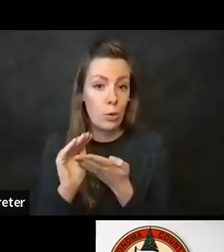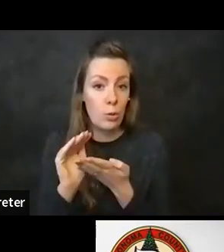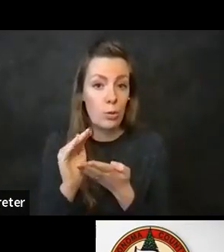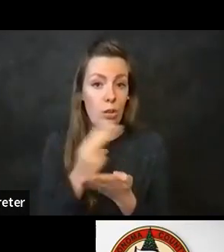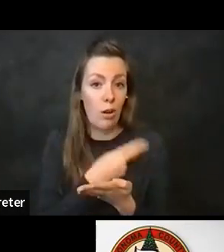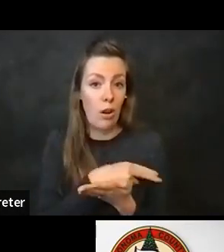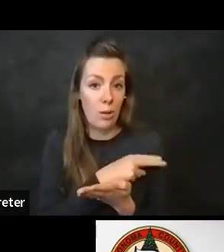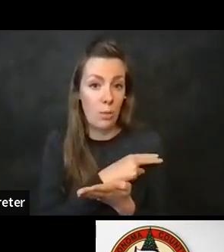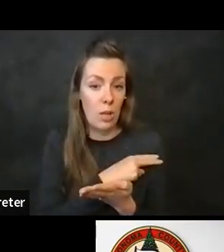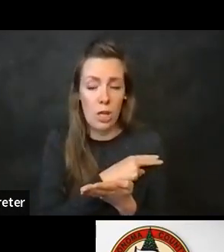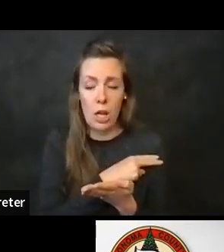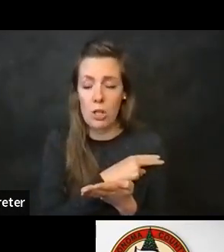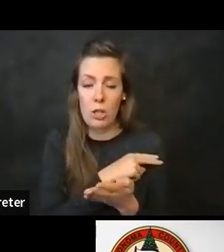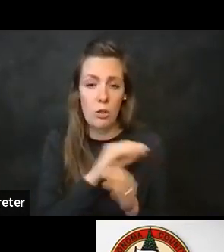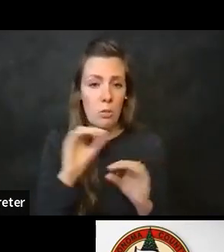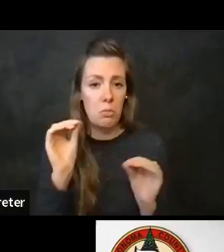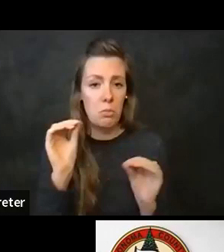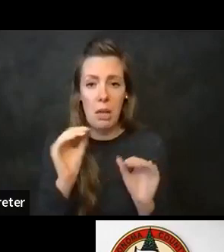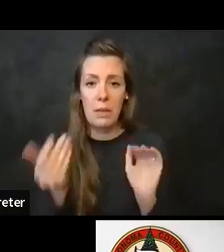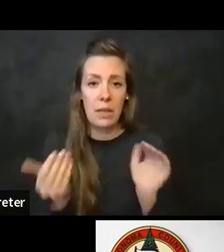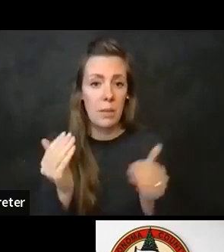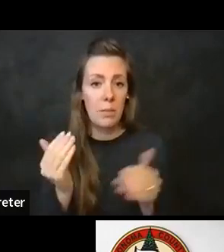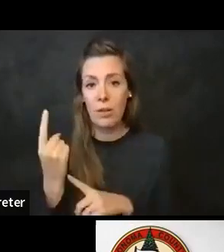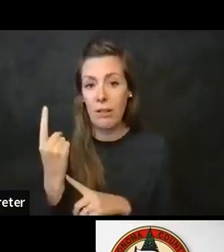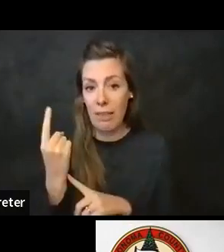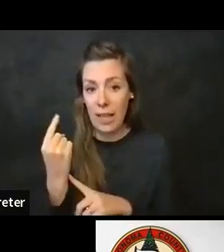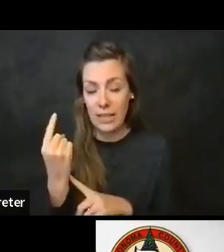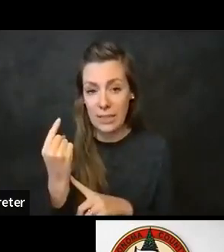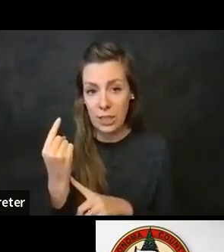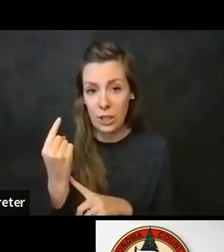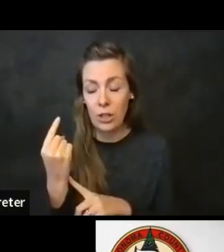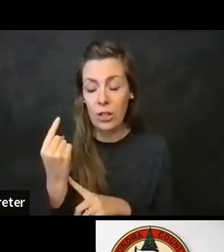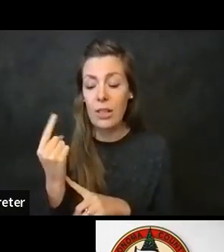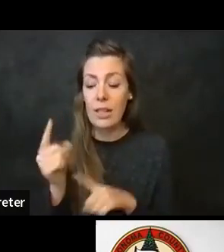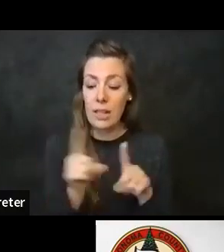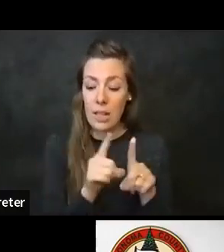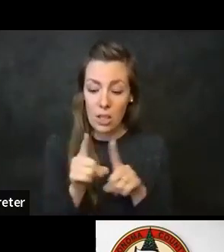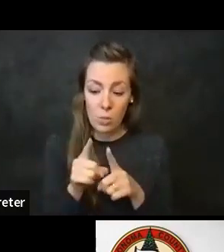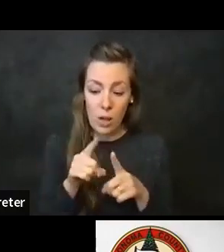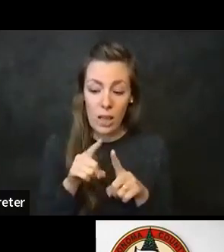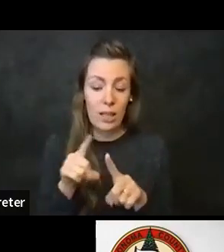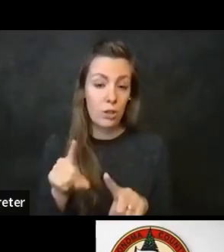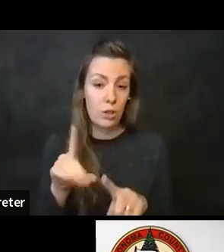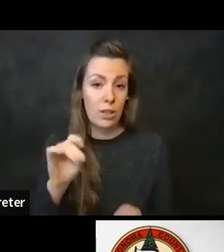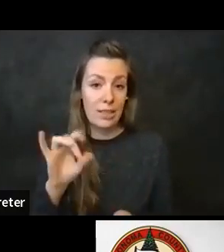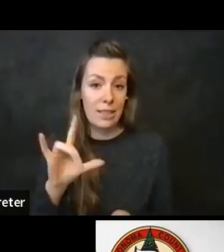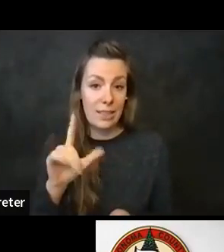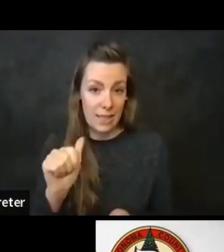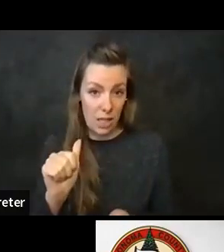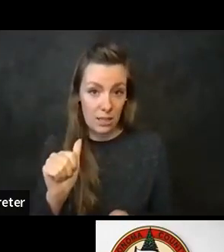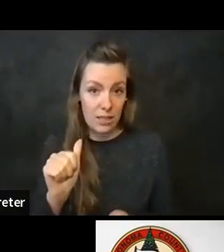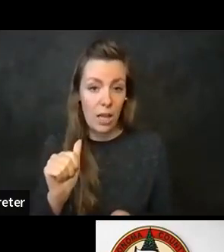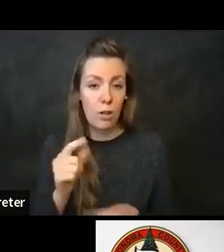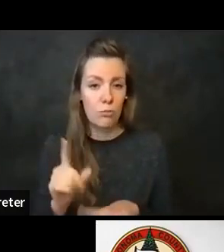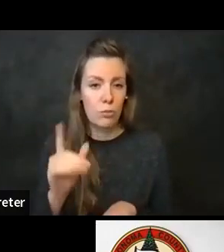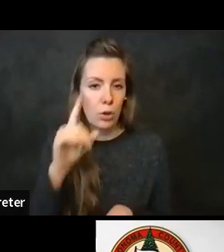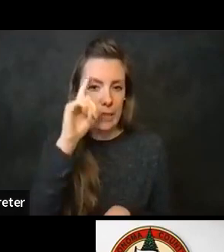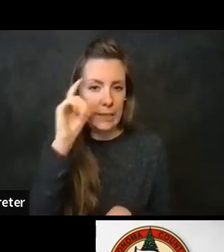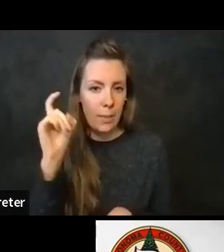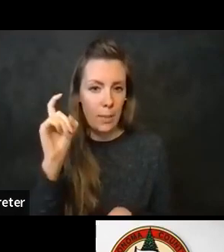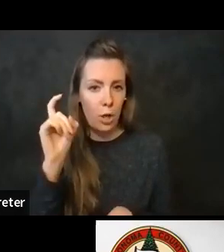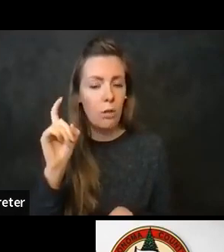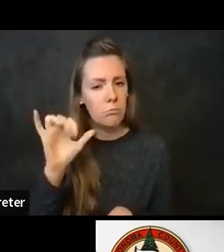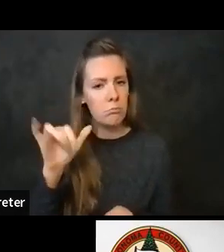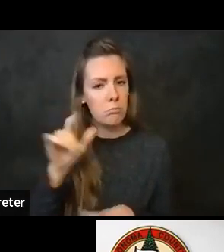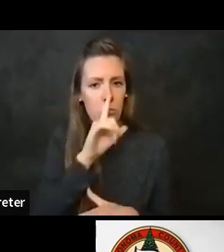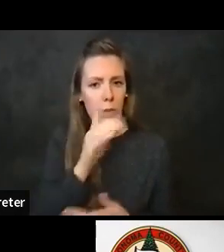near the level they were a year ago, as well as during the Delta surge over the summer. We believe this is further